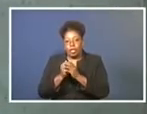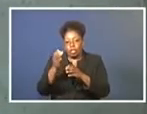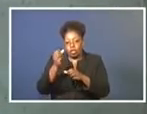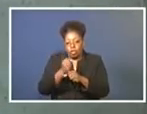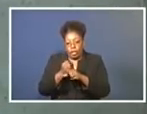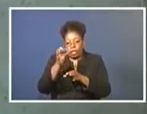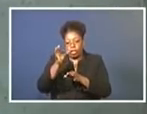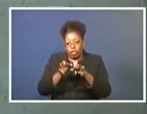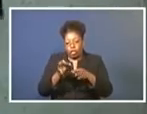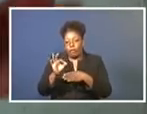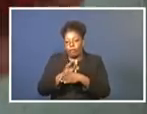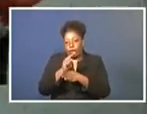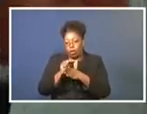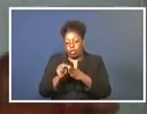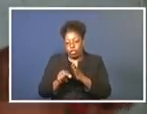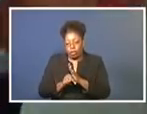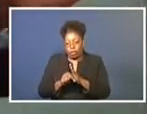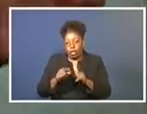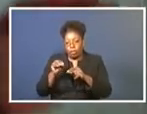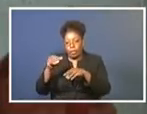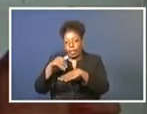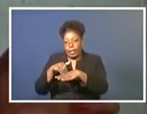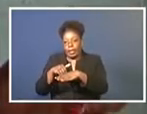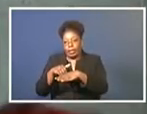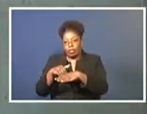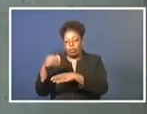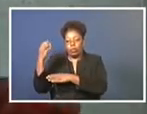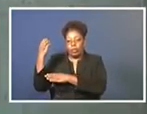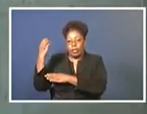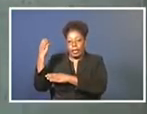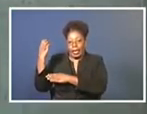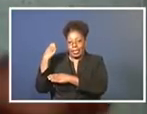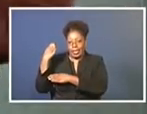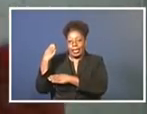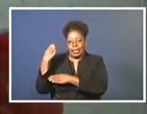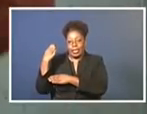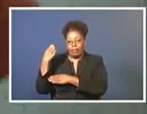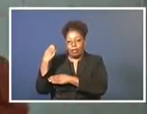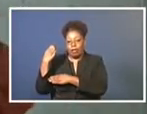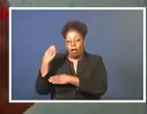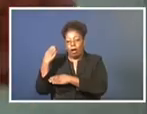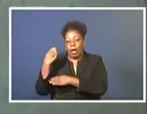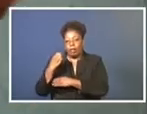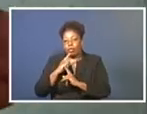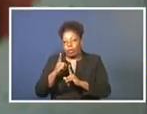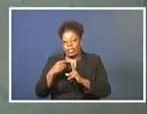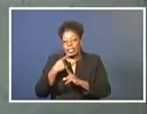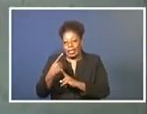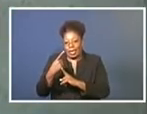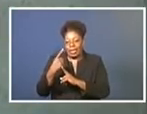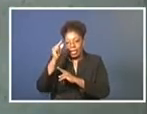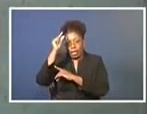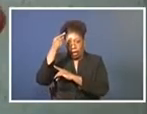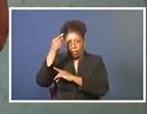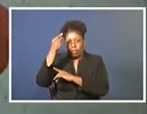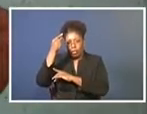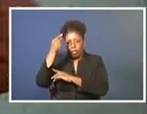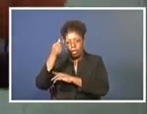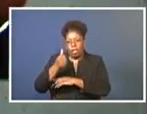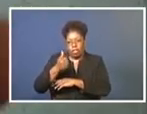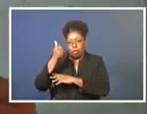judicial function and you place it in the hands of the executive by saying that the Governor General can make a